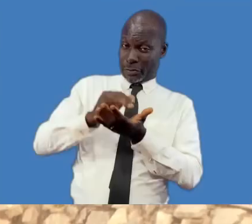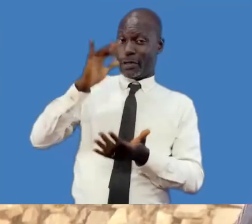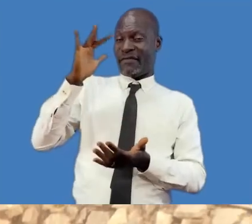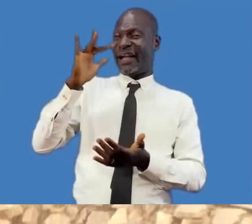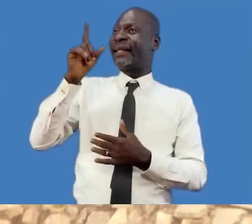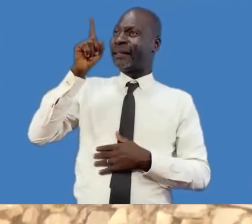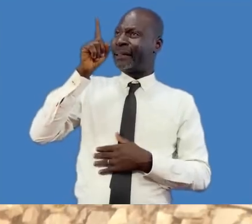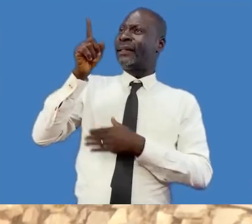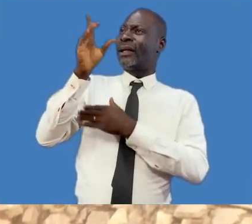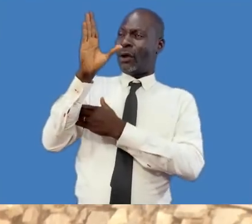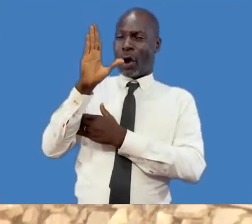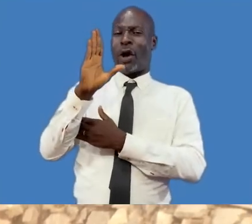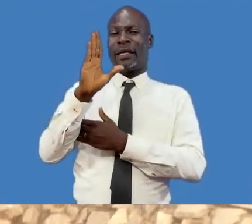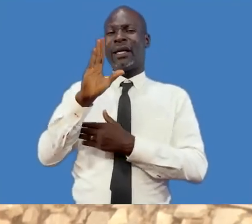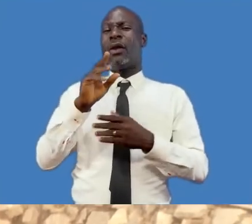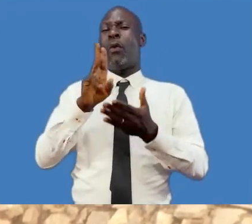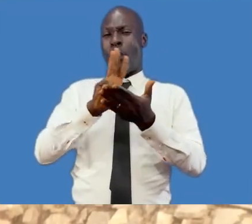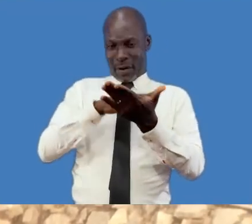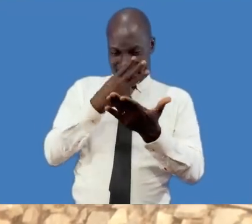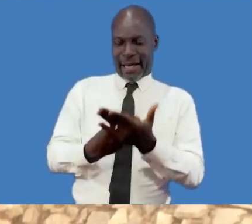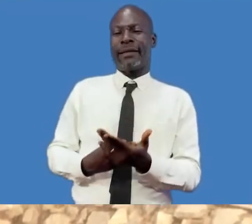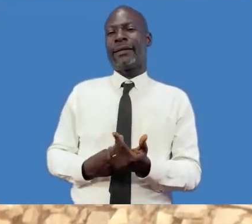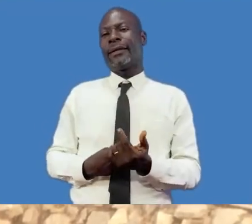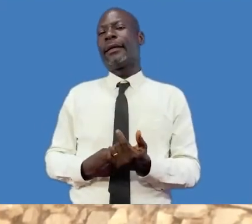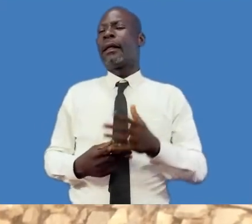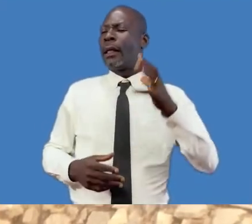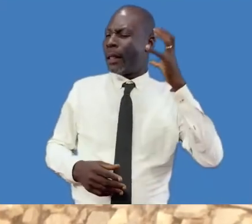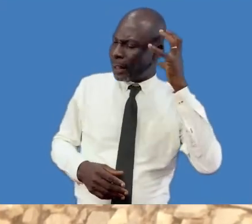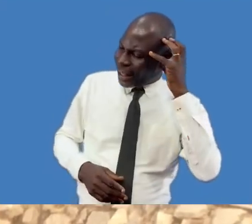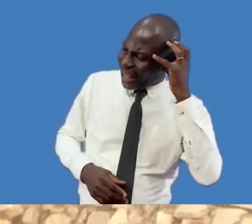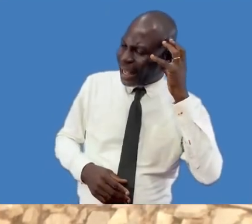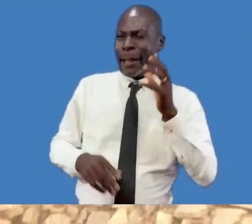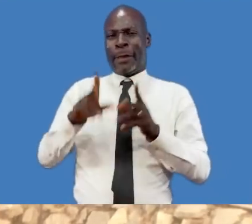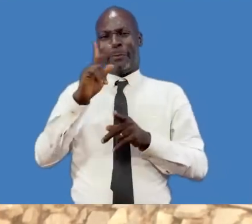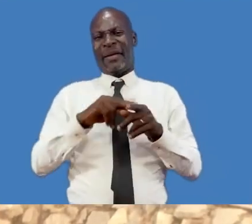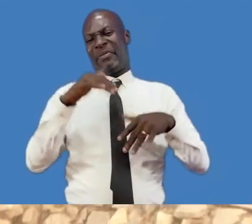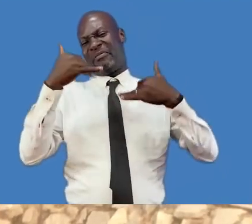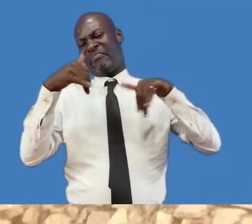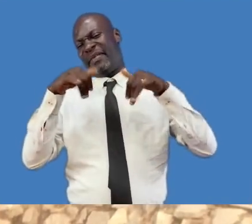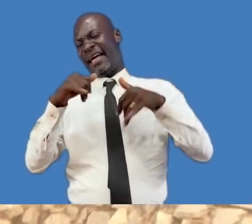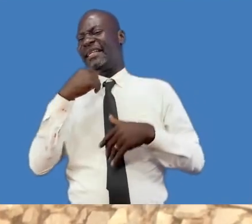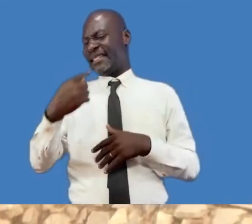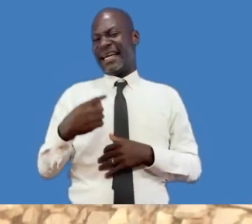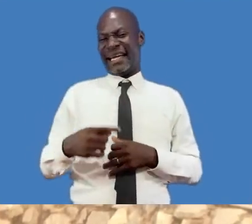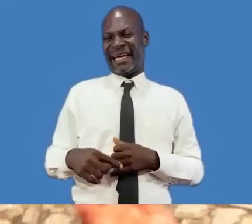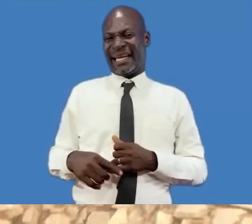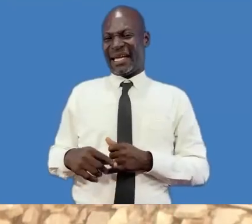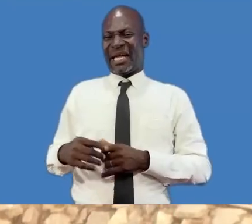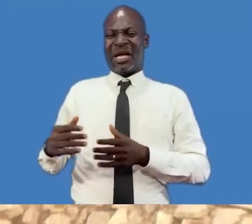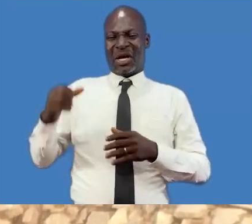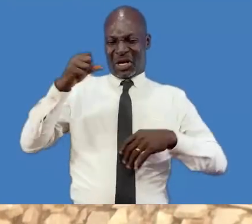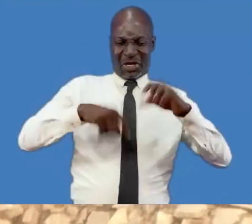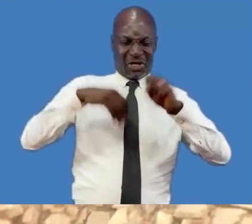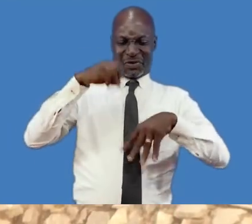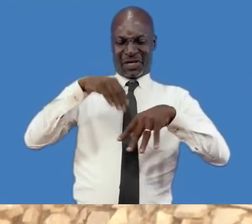O nyanku po di huwa danse, ya anamete, omwa efe udie ayo omoma, sa yeka collection, ayo